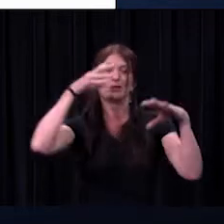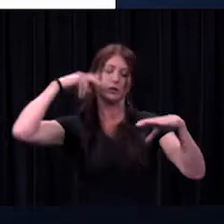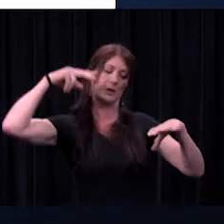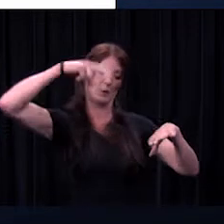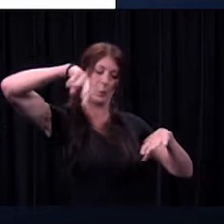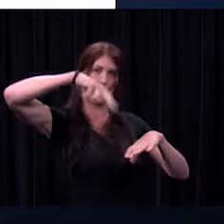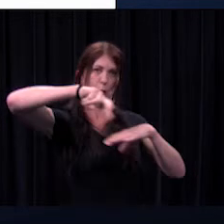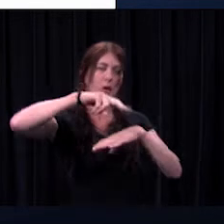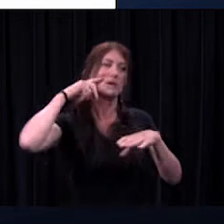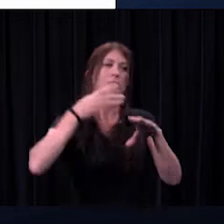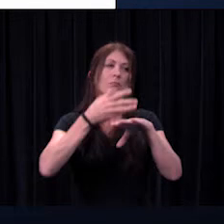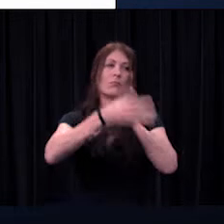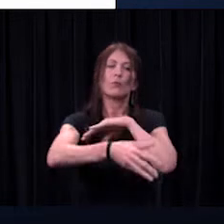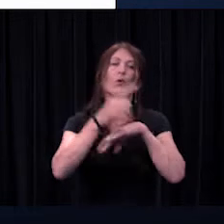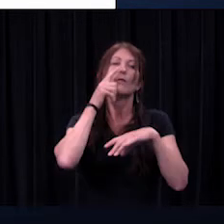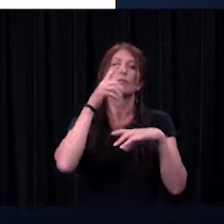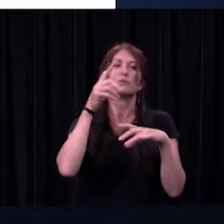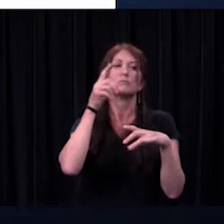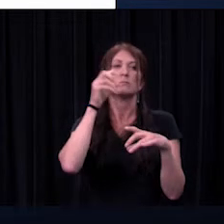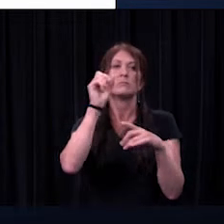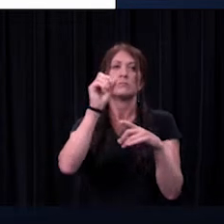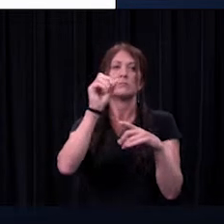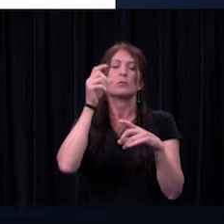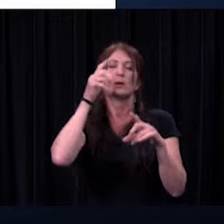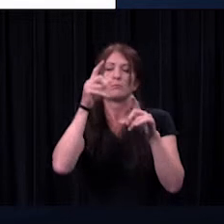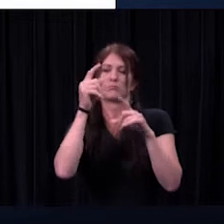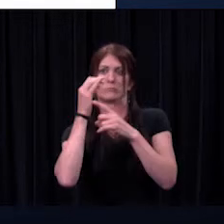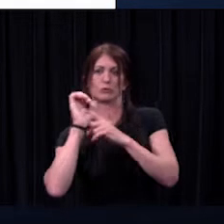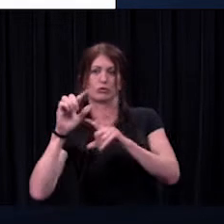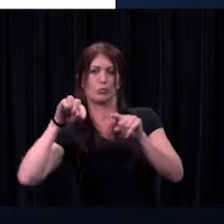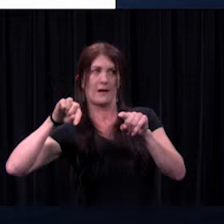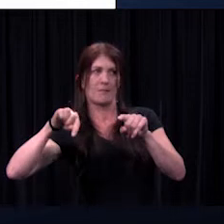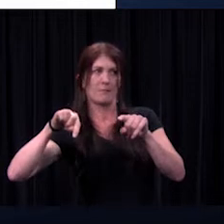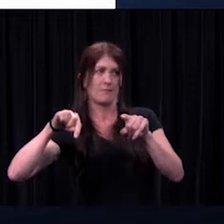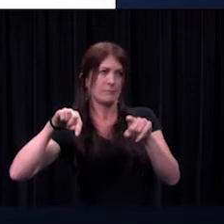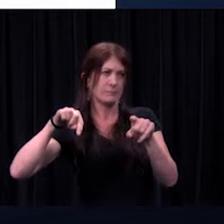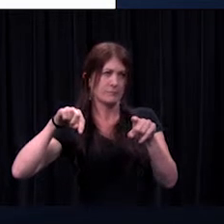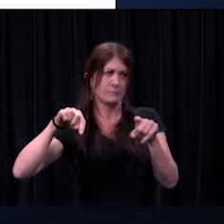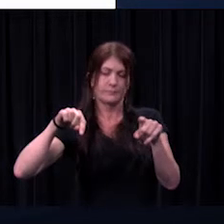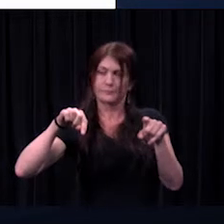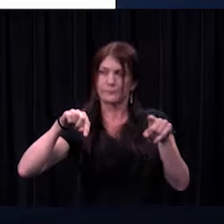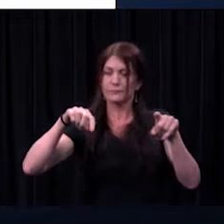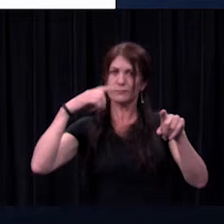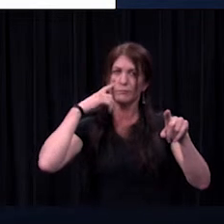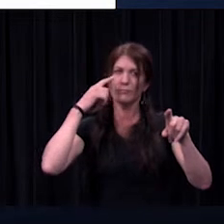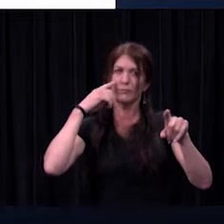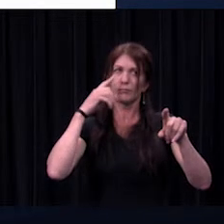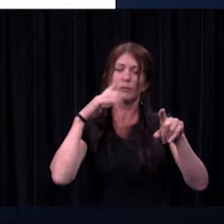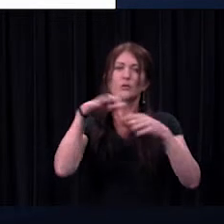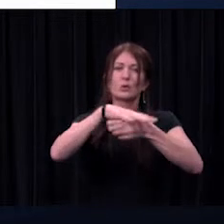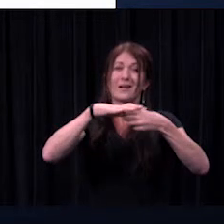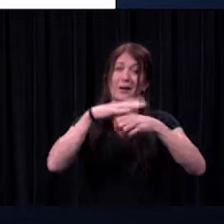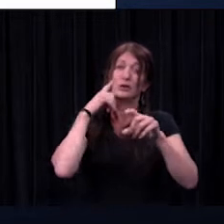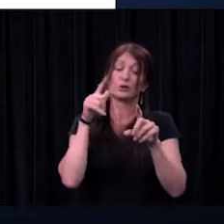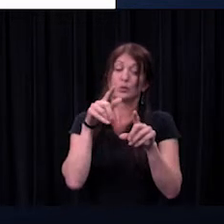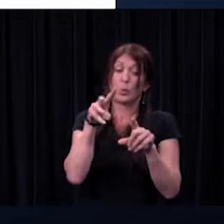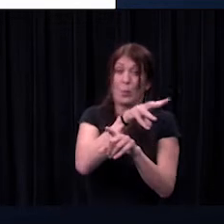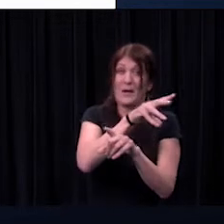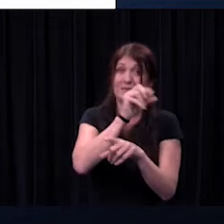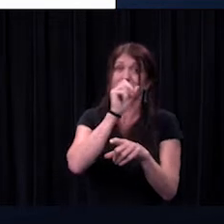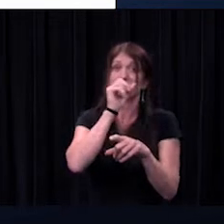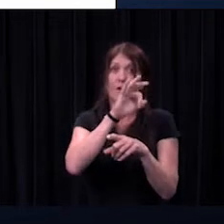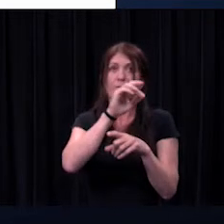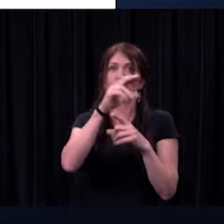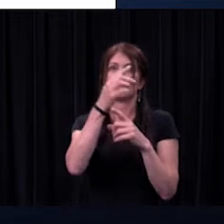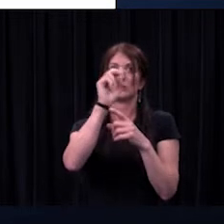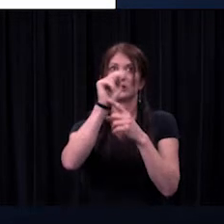Place Elementary here. The area just to the west of Regency Place originally was in the Regency Place